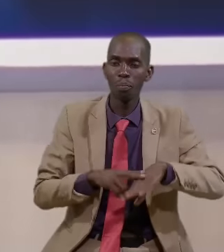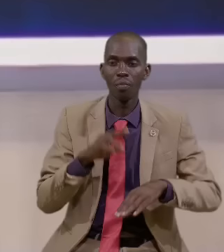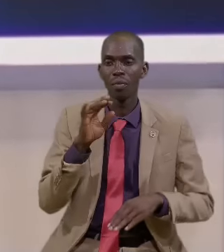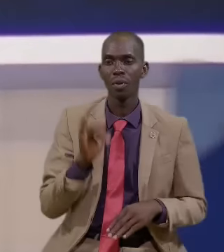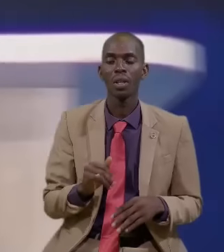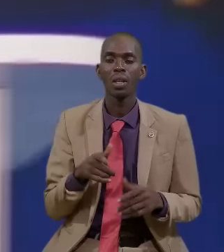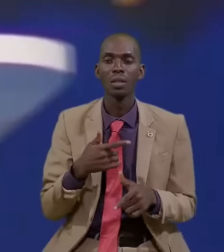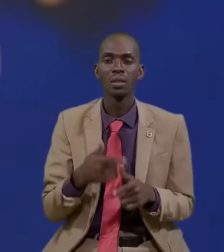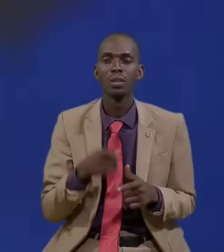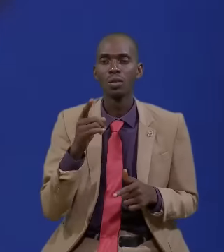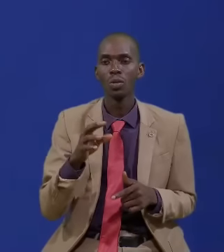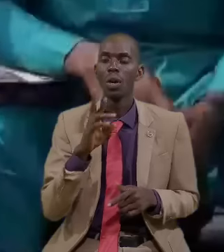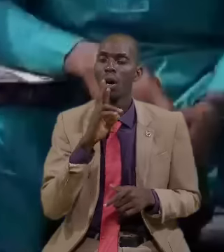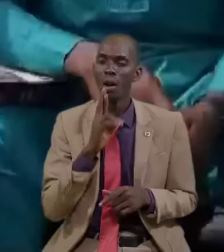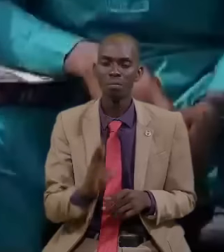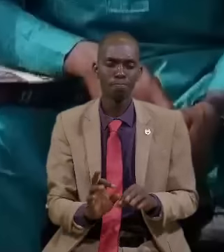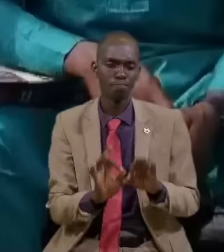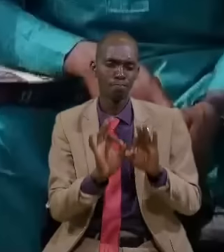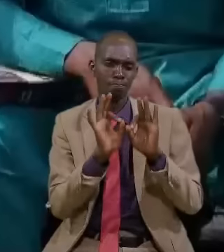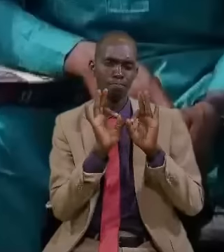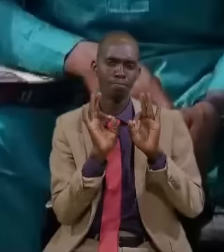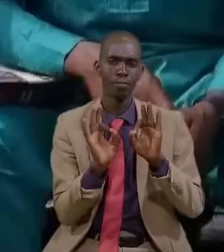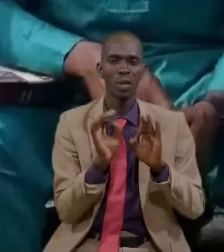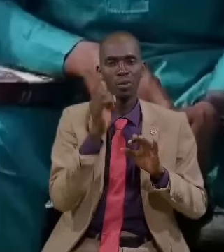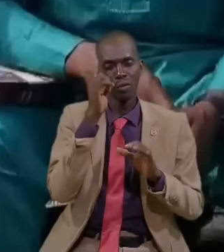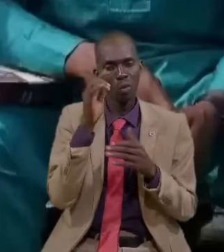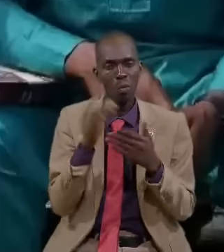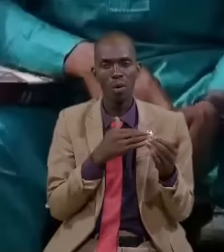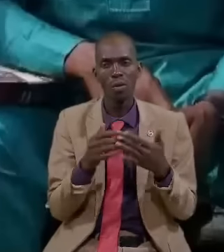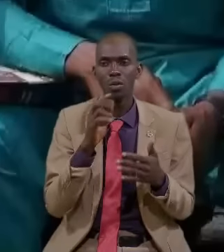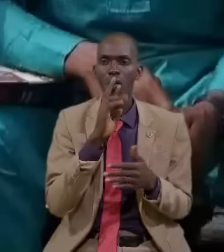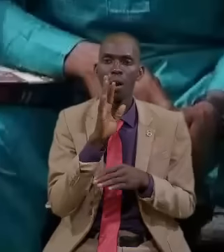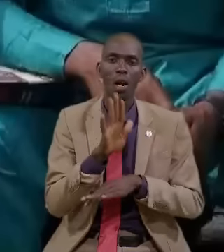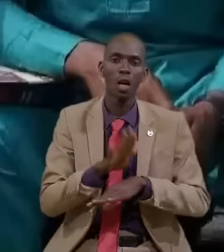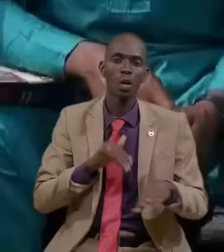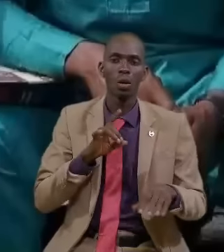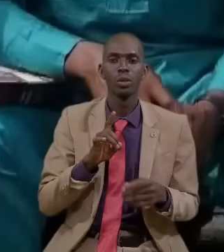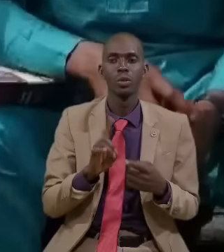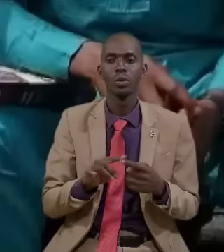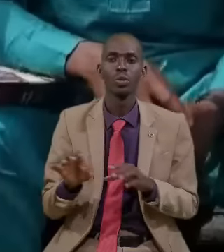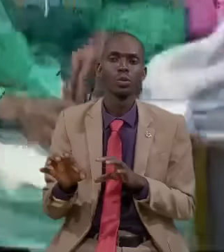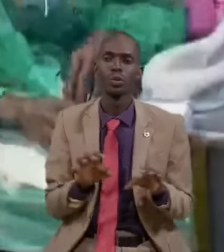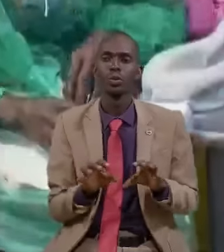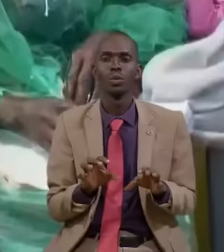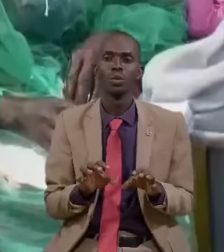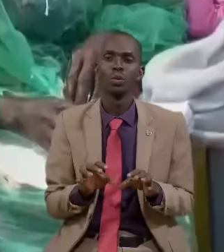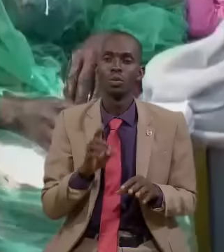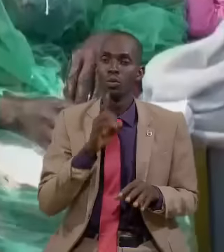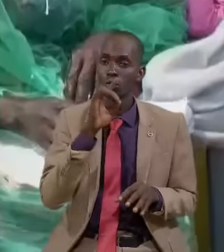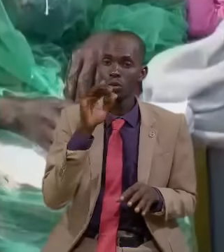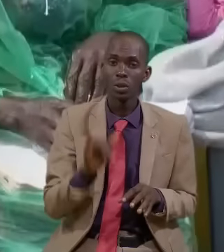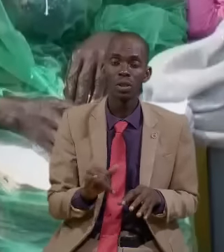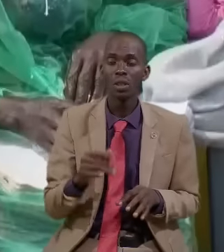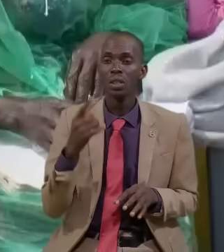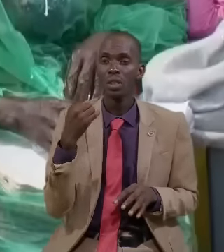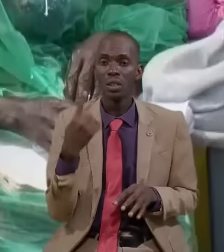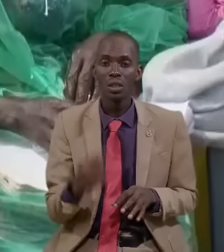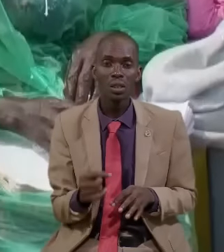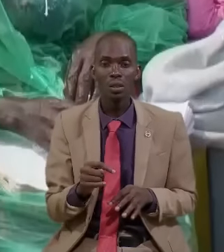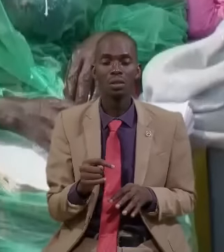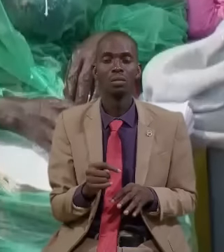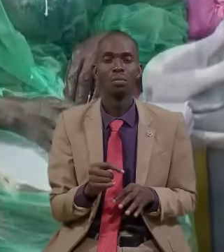for whatever it is you're called to do. Actually, the rhythm of your eating and the